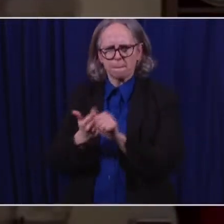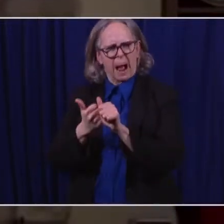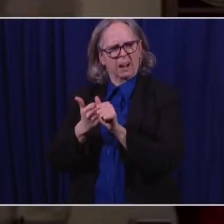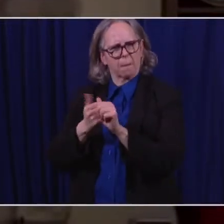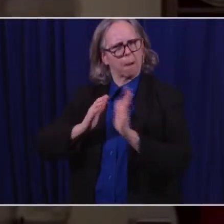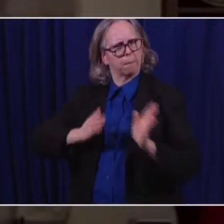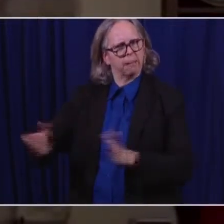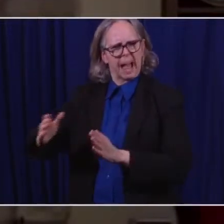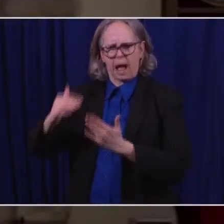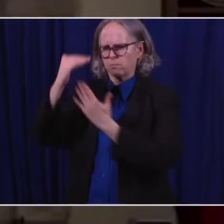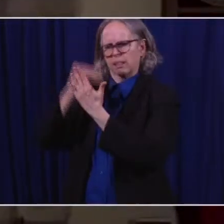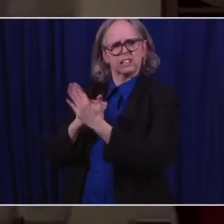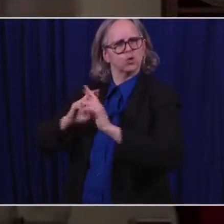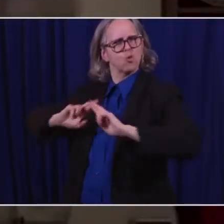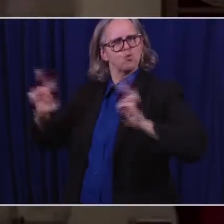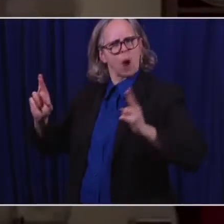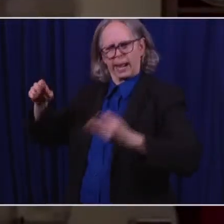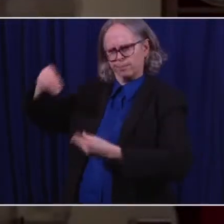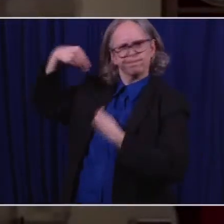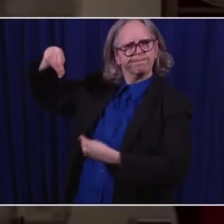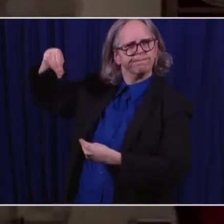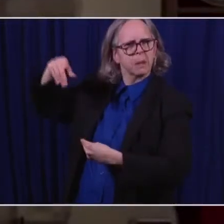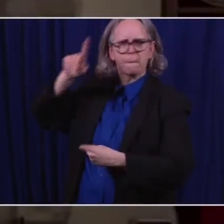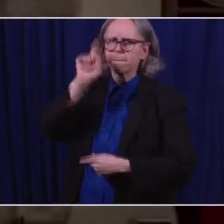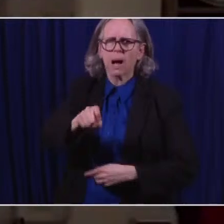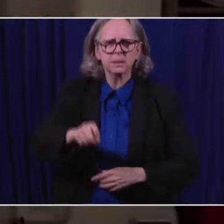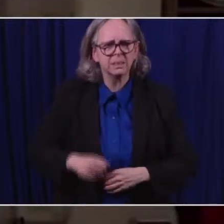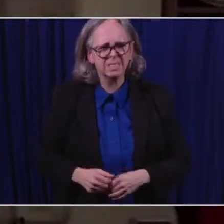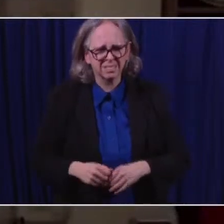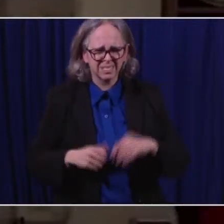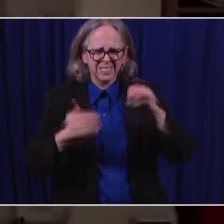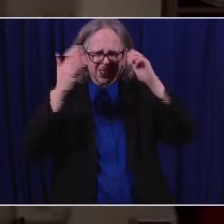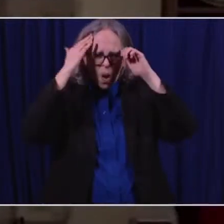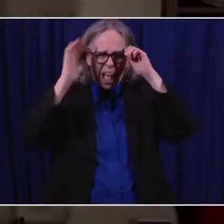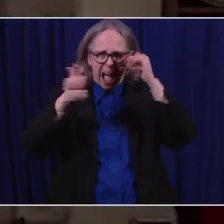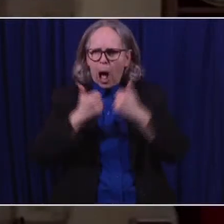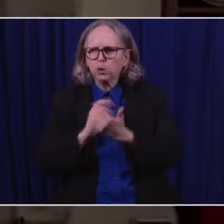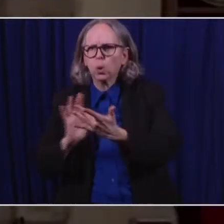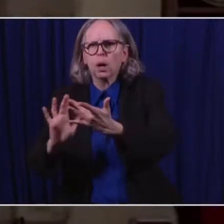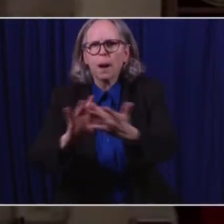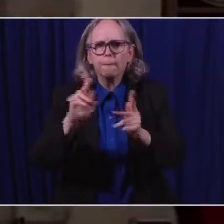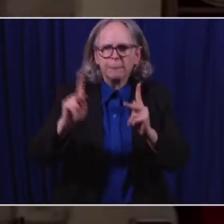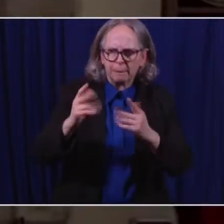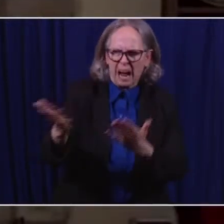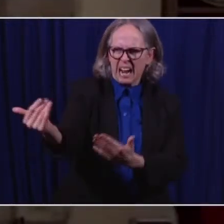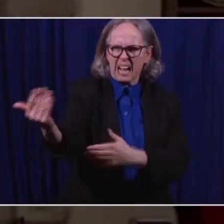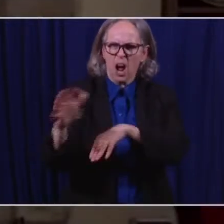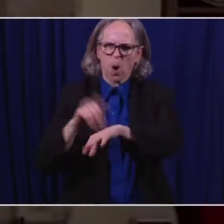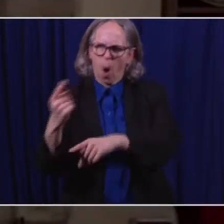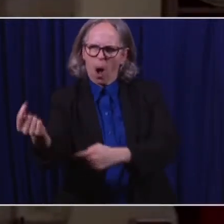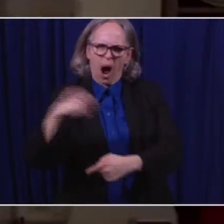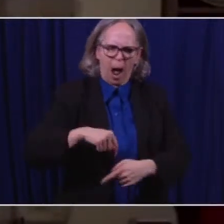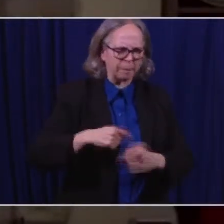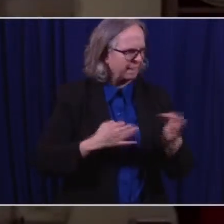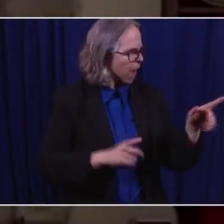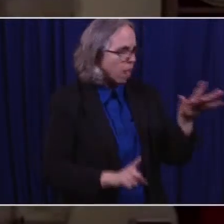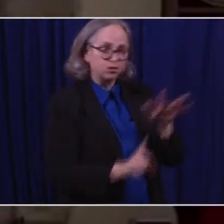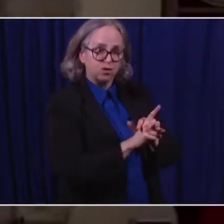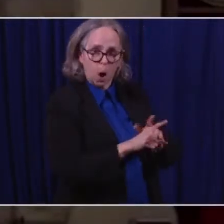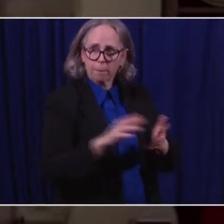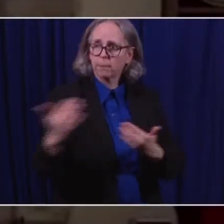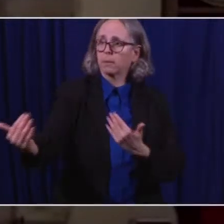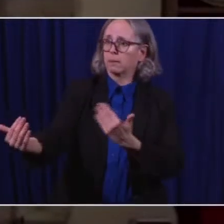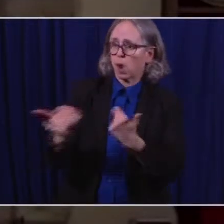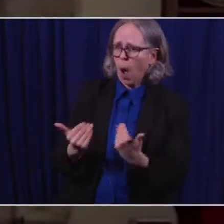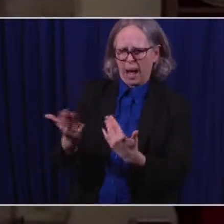you need to have your backup list. You need to know how to get hold of people. If in fact you have some no-shows, people who do not show up, you need to